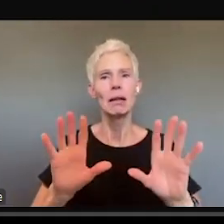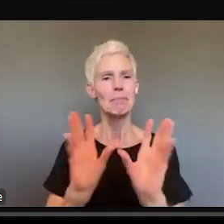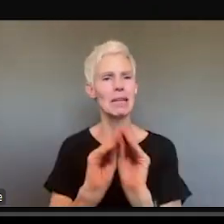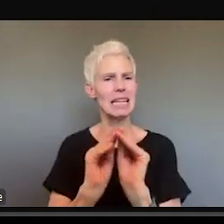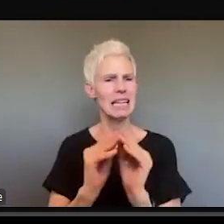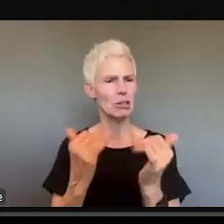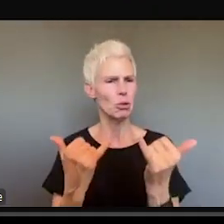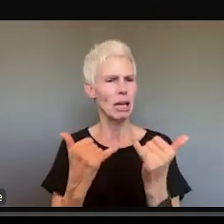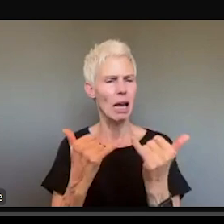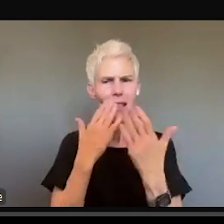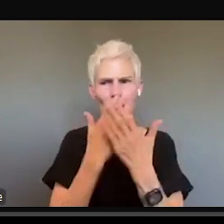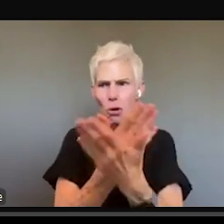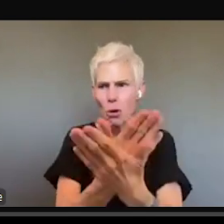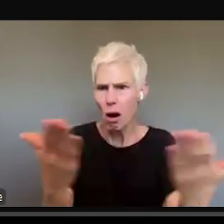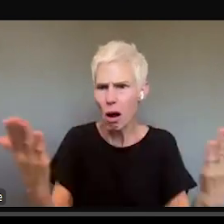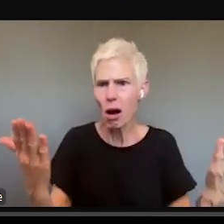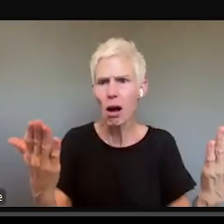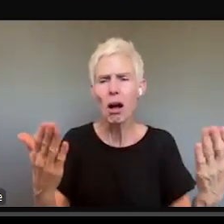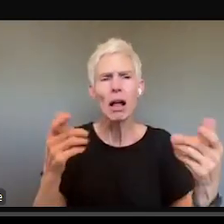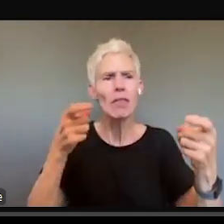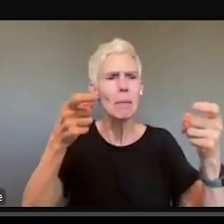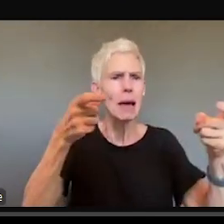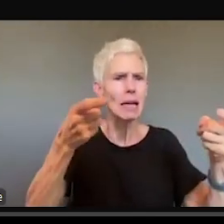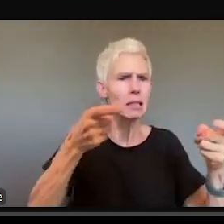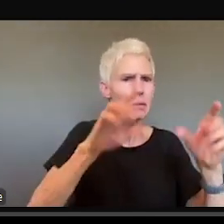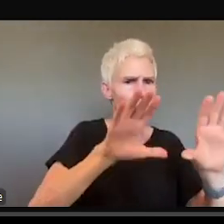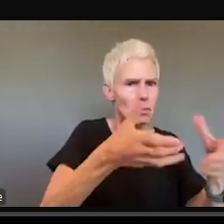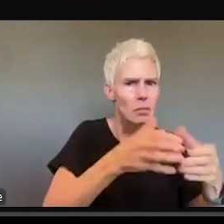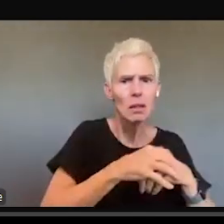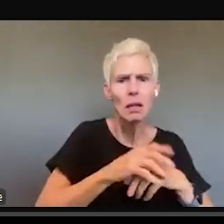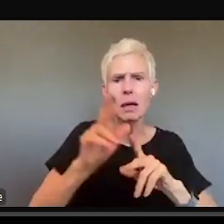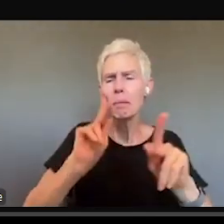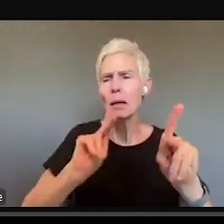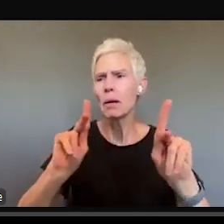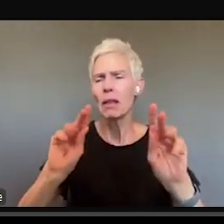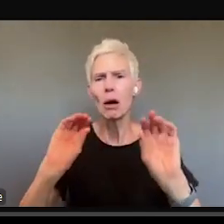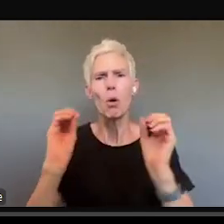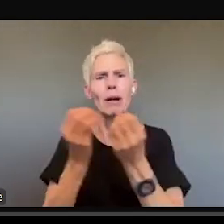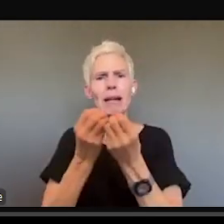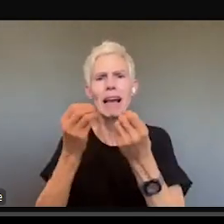thank you to everybody, the management, the people that organize this,